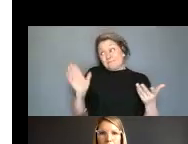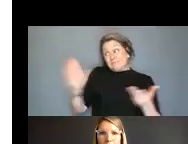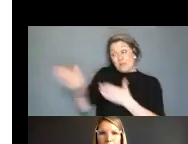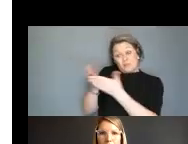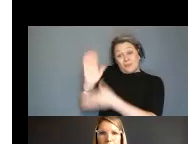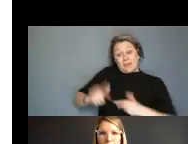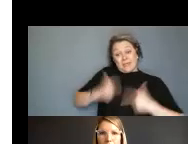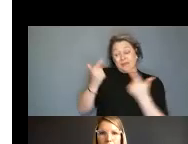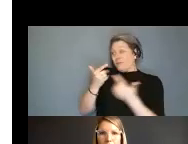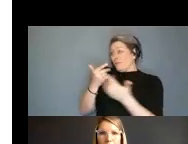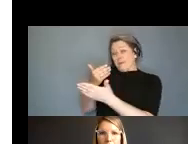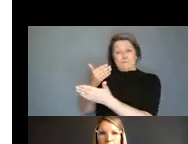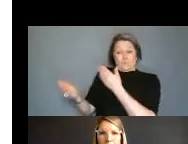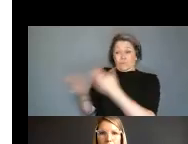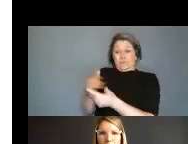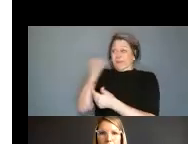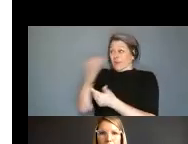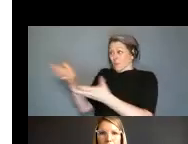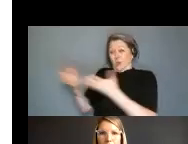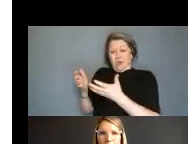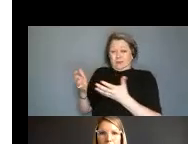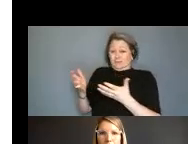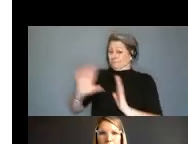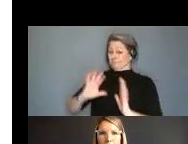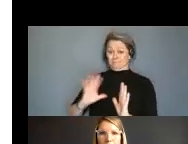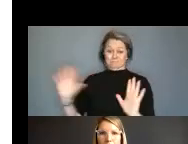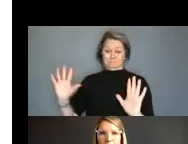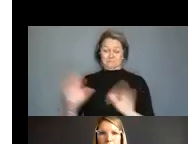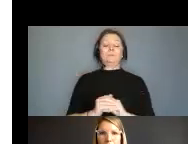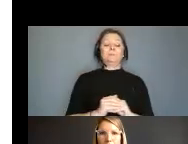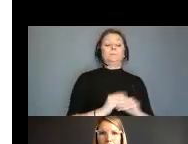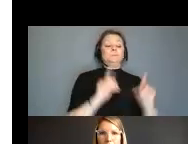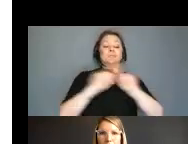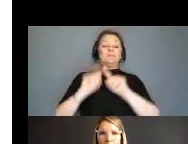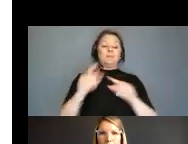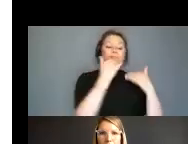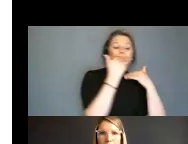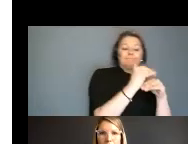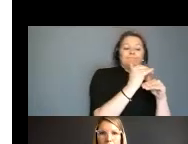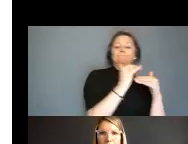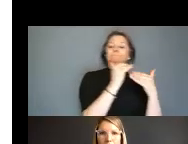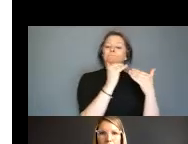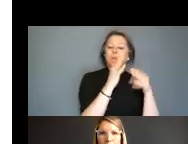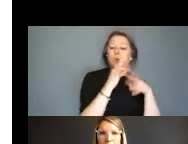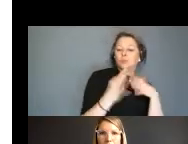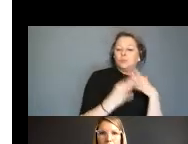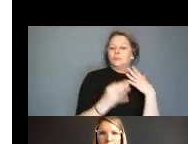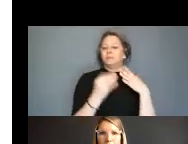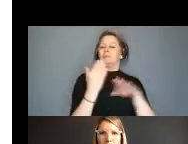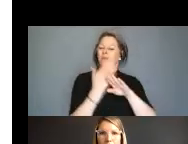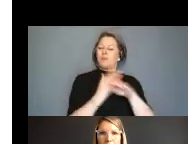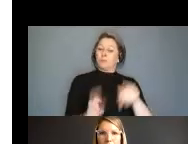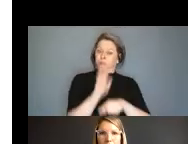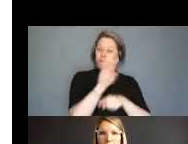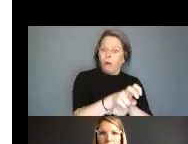choose. So are there least intrusive or restrictive options? Again, before we gallop off and do a capacity assessment, or